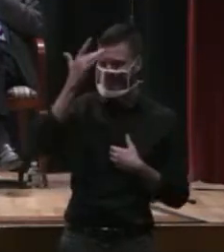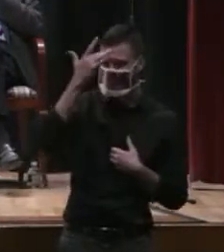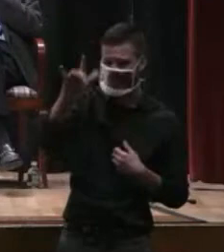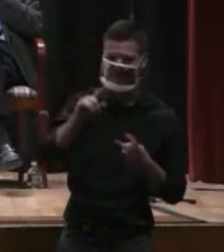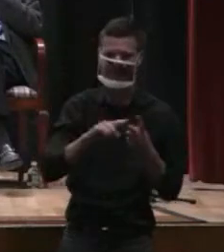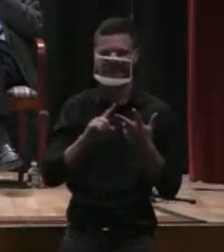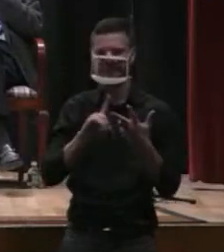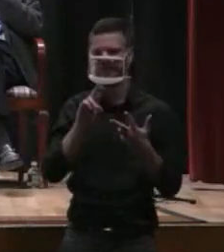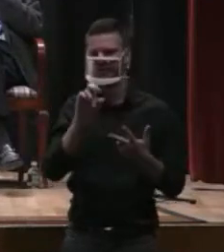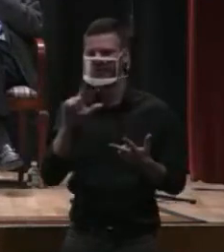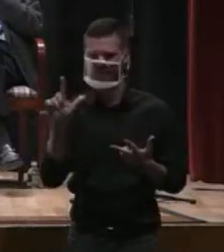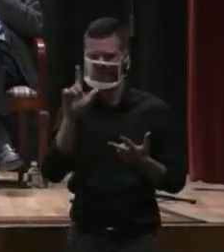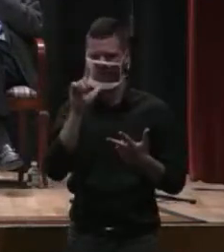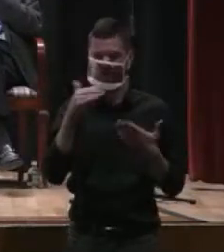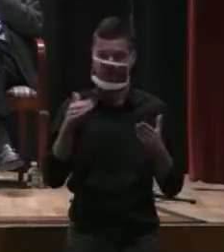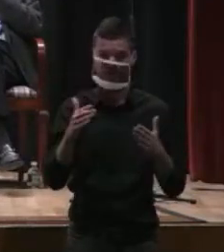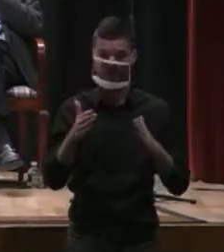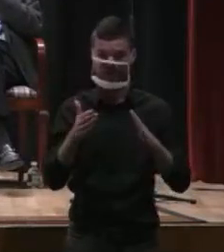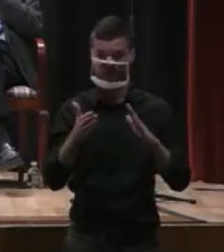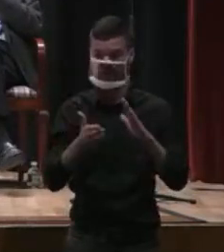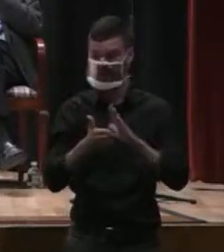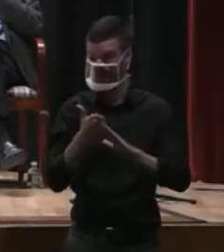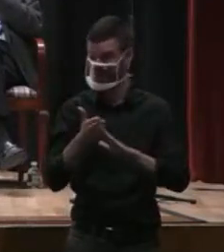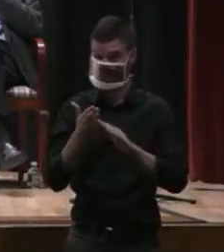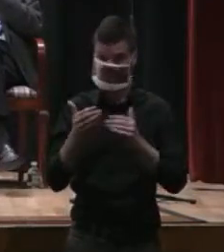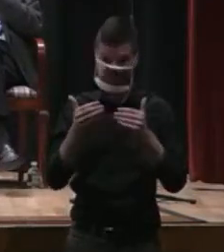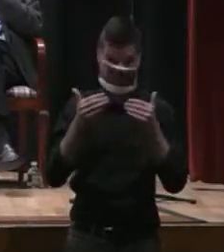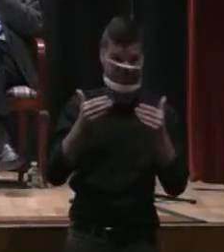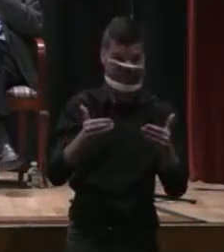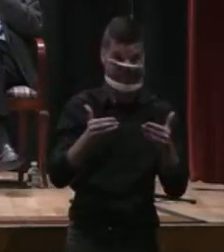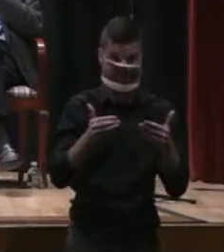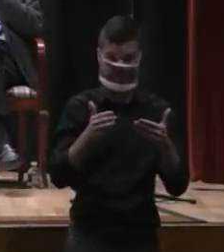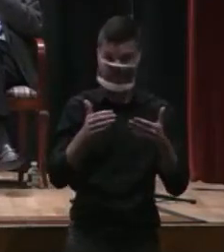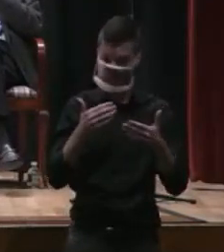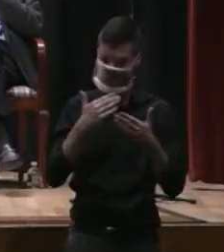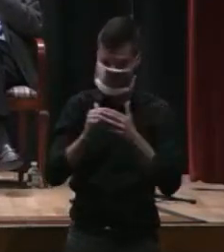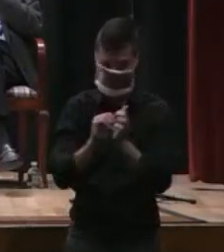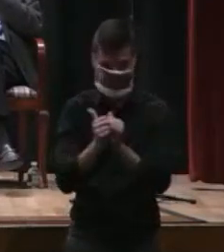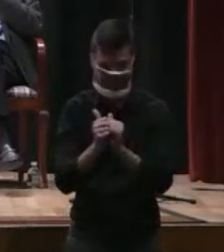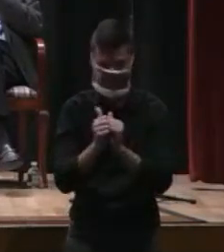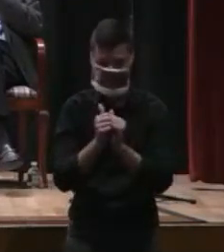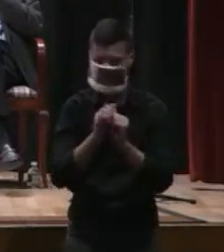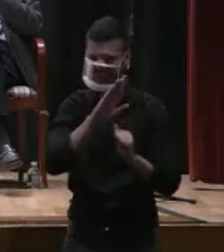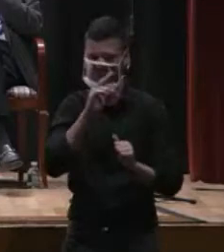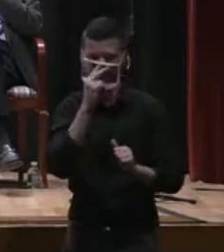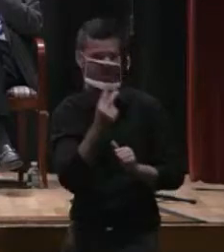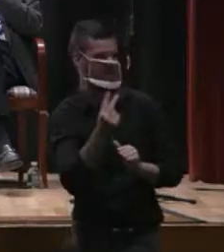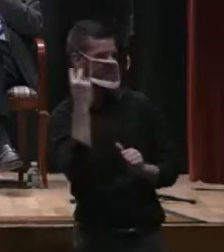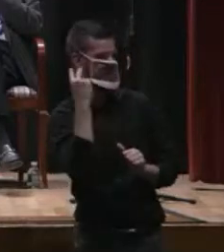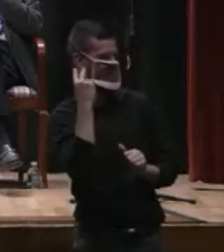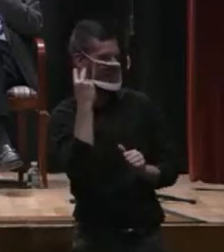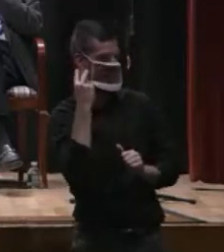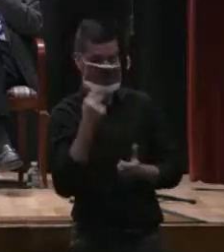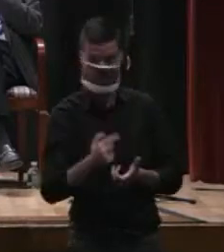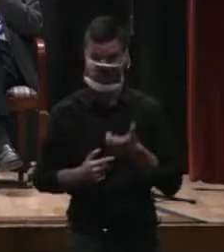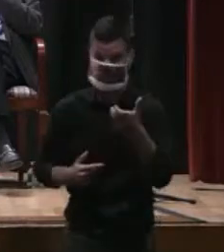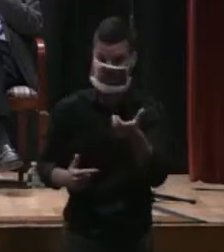Darrell, for running a clean race and not forgetting to look back, reach, and pass the